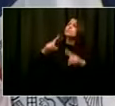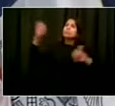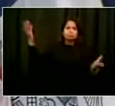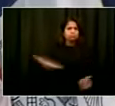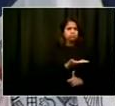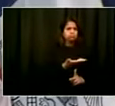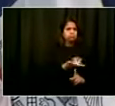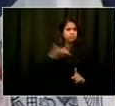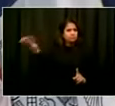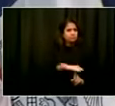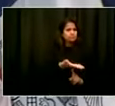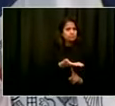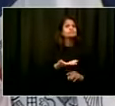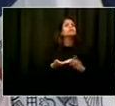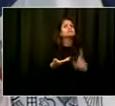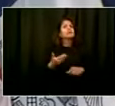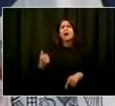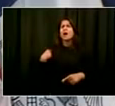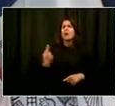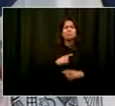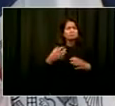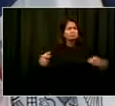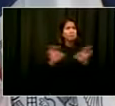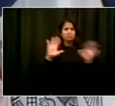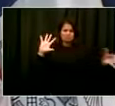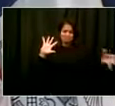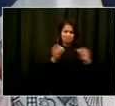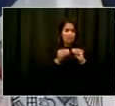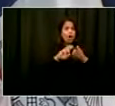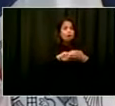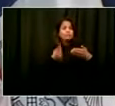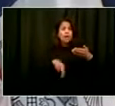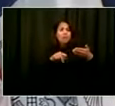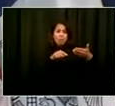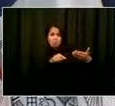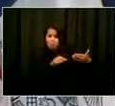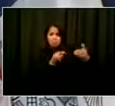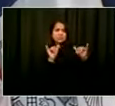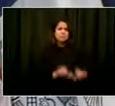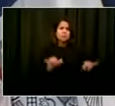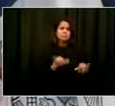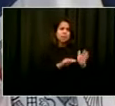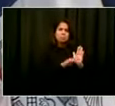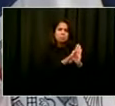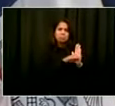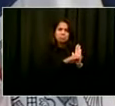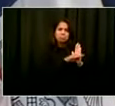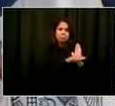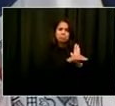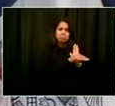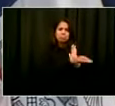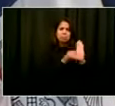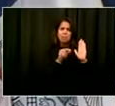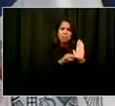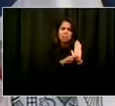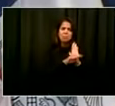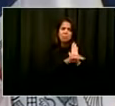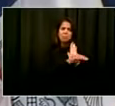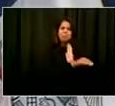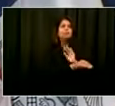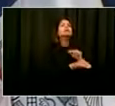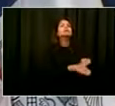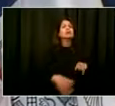back. We're going to encourage parents in every way to sign those consent forms. I do think some parents have